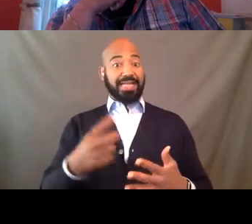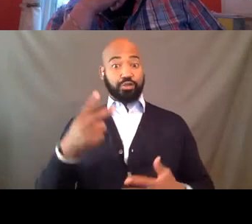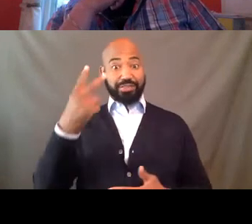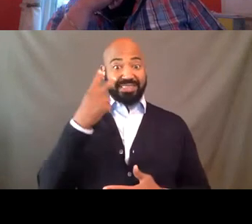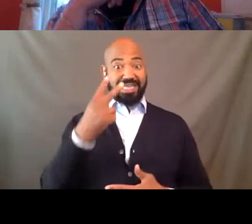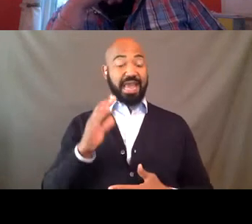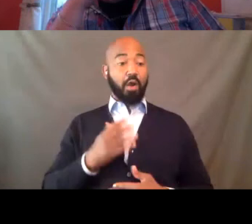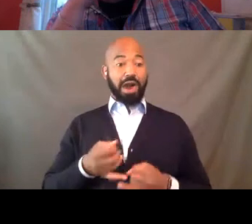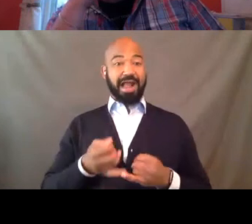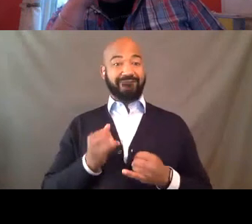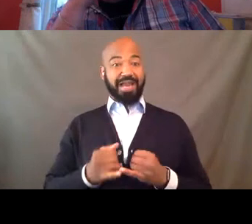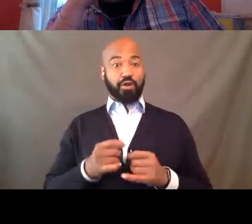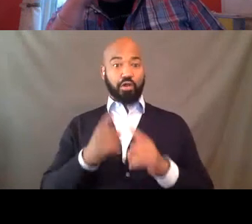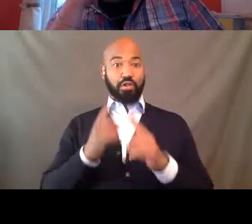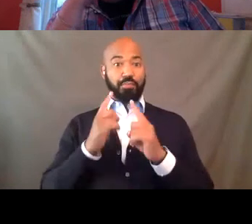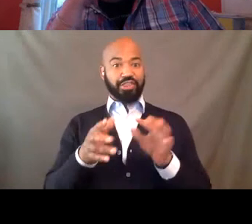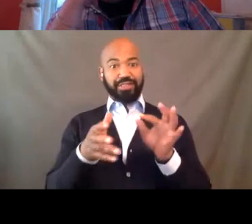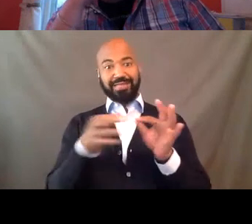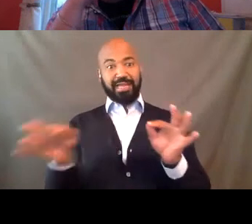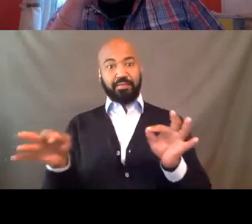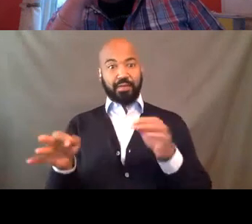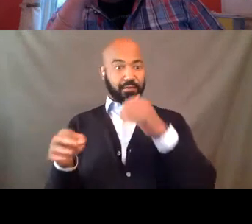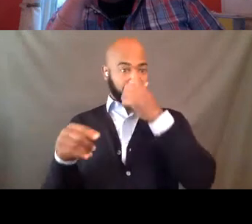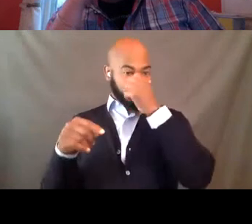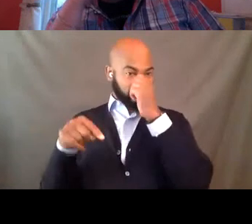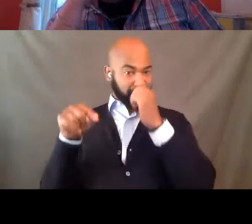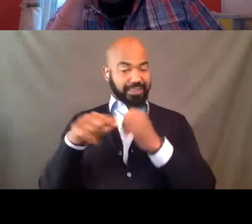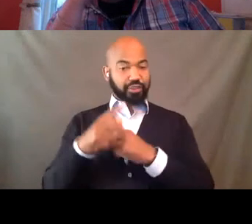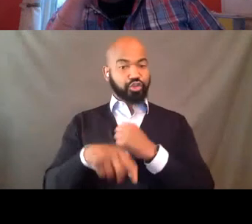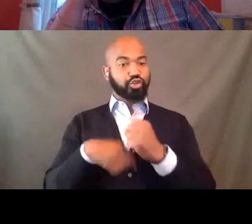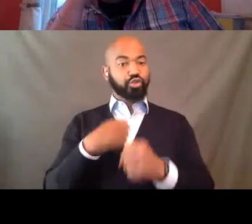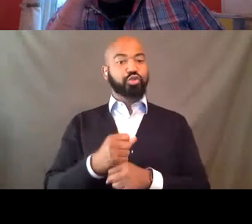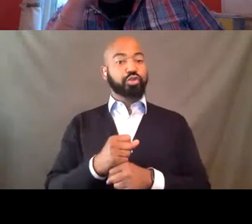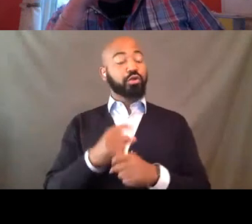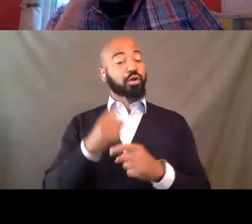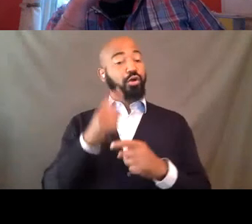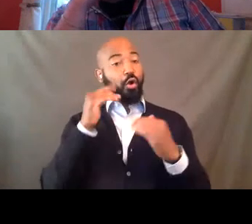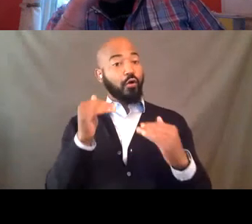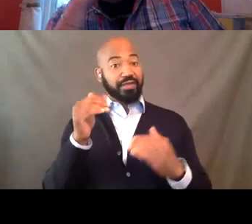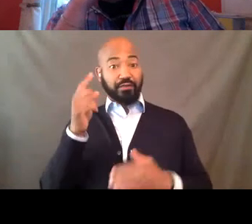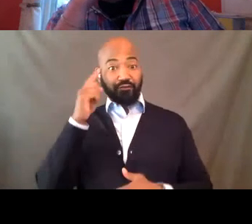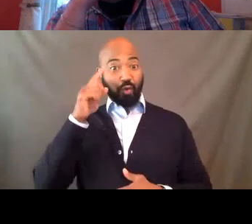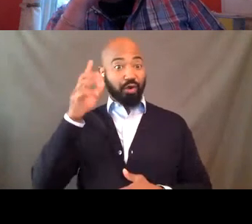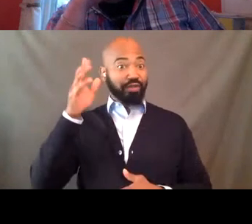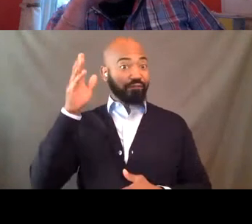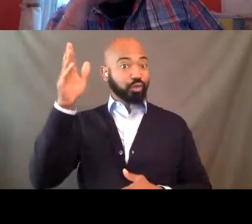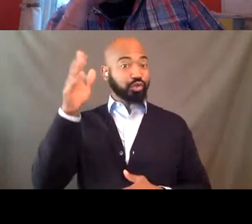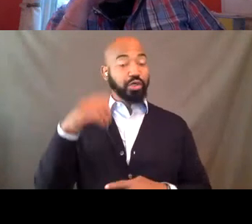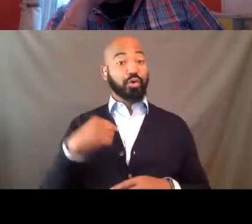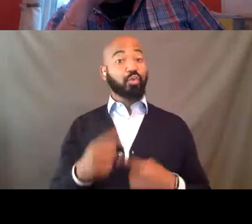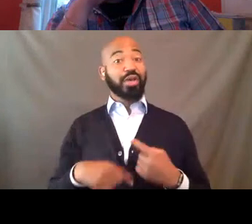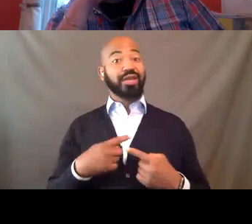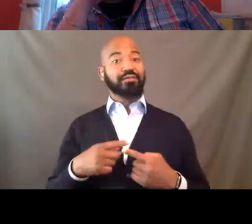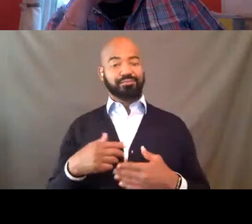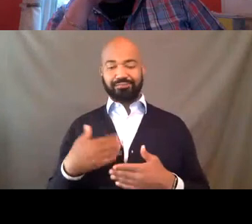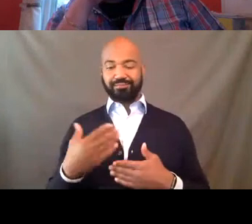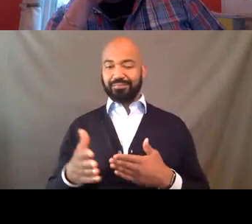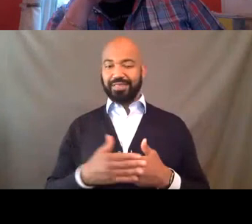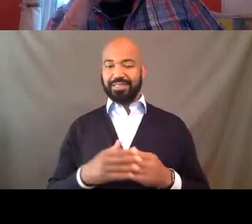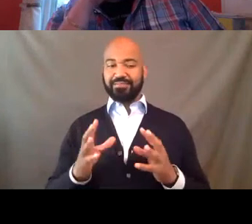our final mission statement for this year and possibly in the future. So at the next meeting. So thank you